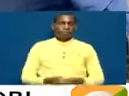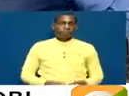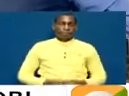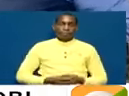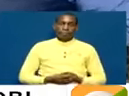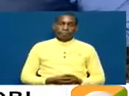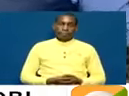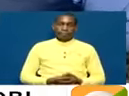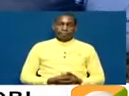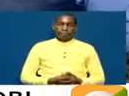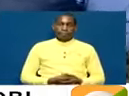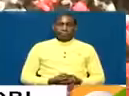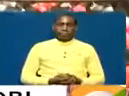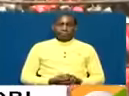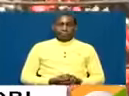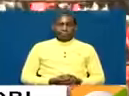capital.